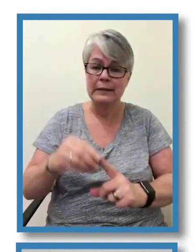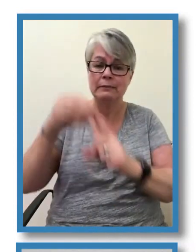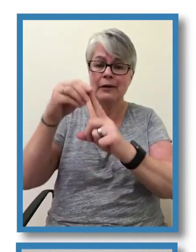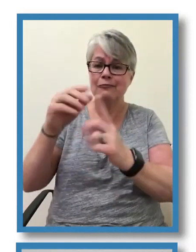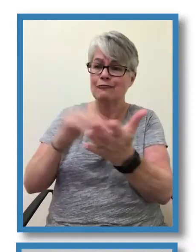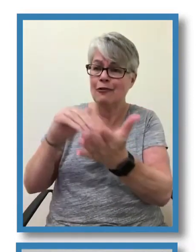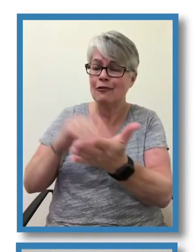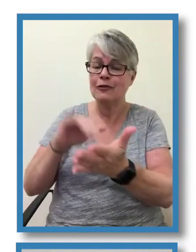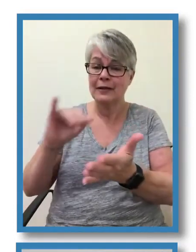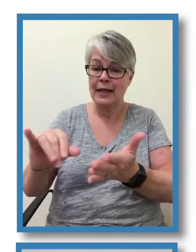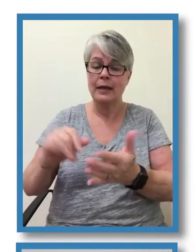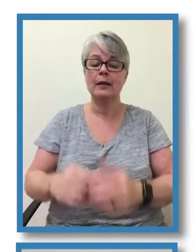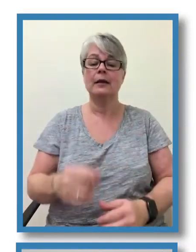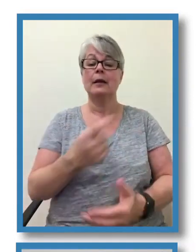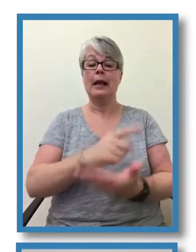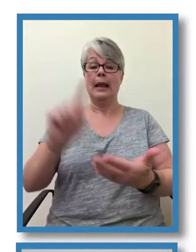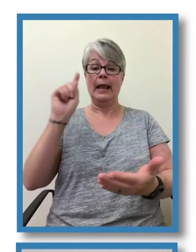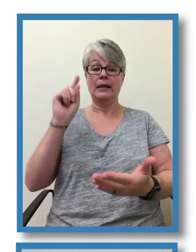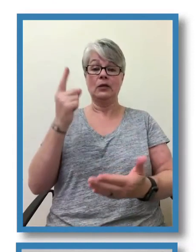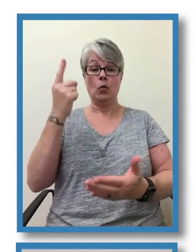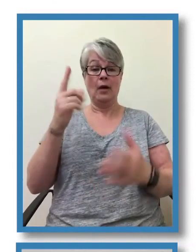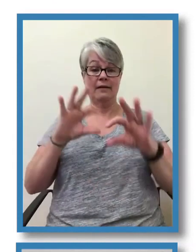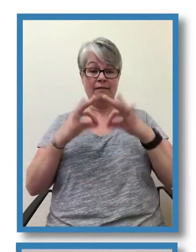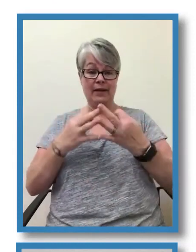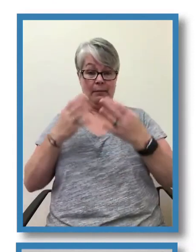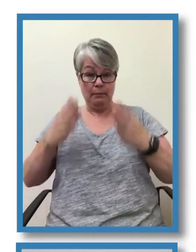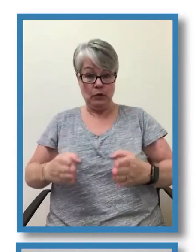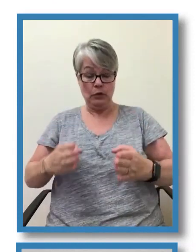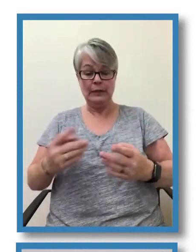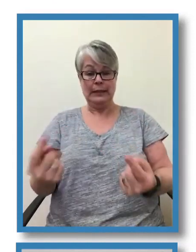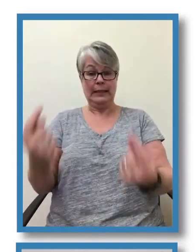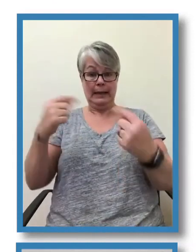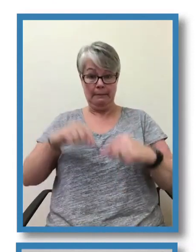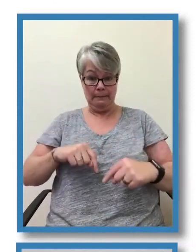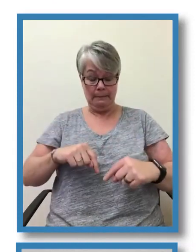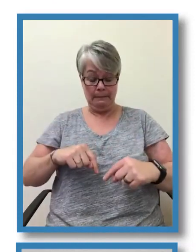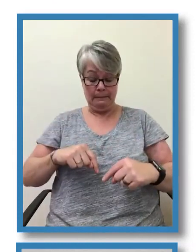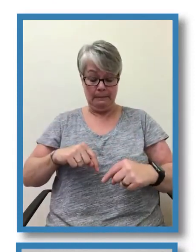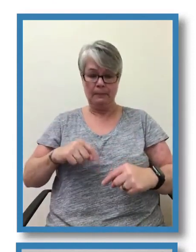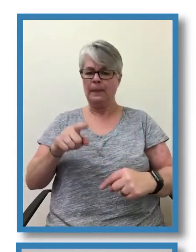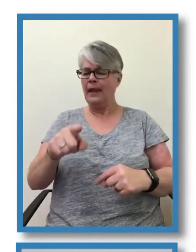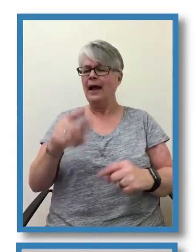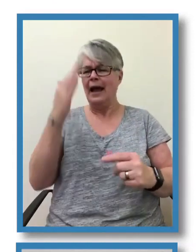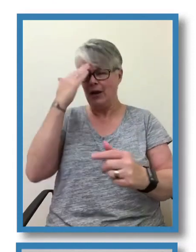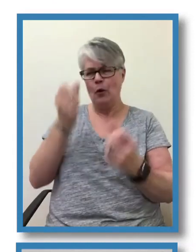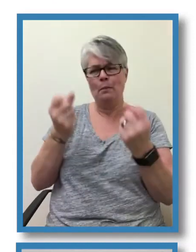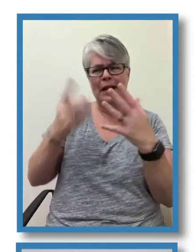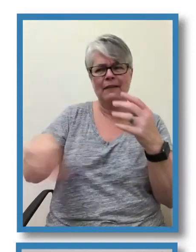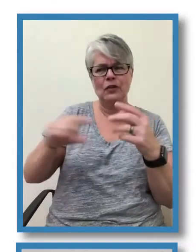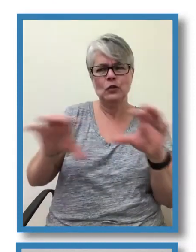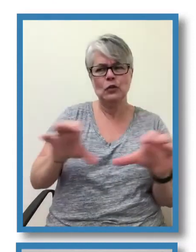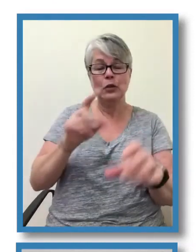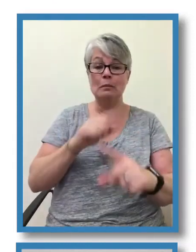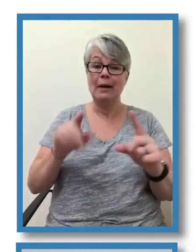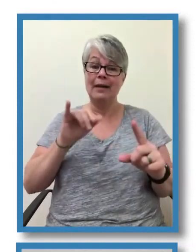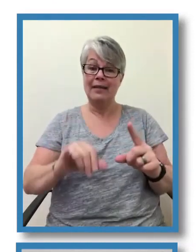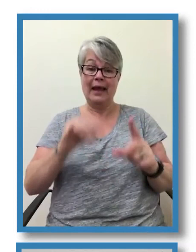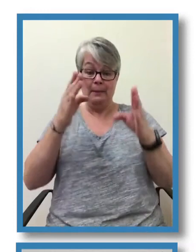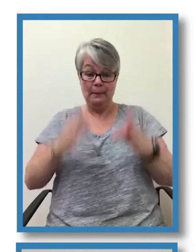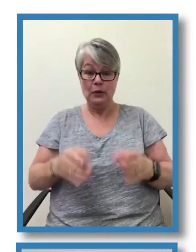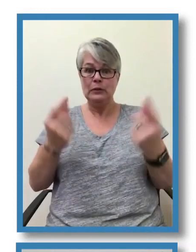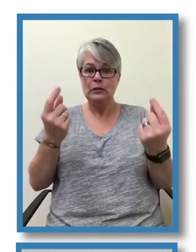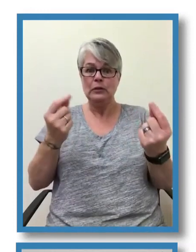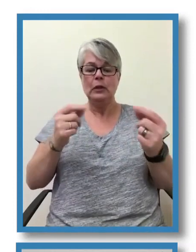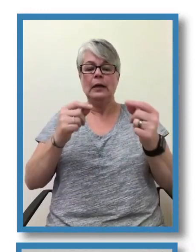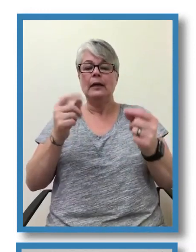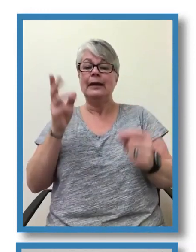history of events, sequential over the last 3 years, and it all made sense. It was all there on the paper. It was there, things